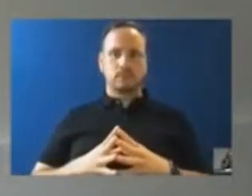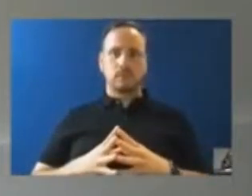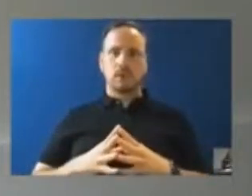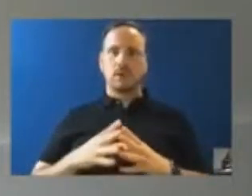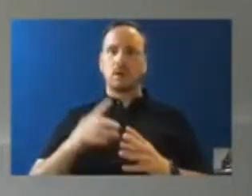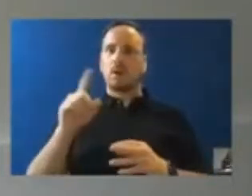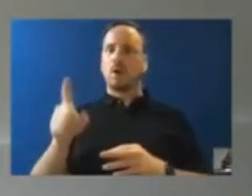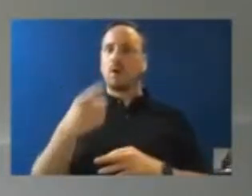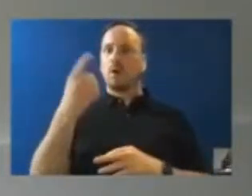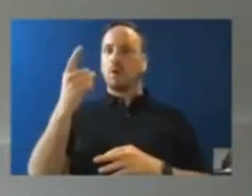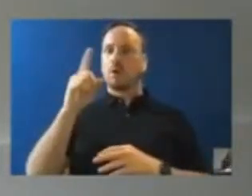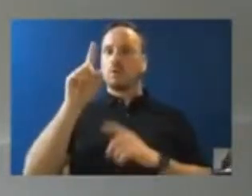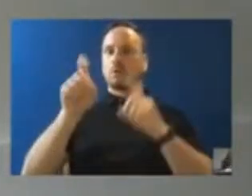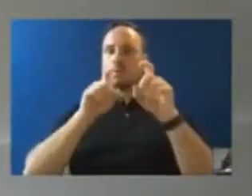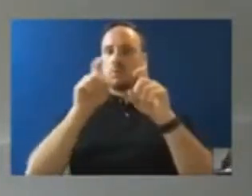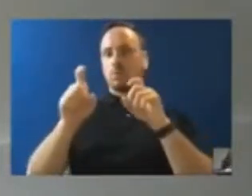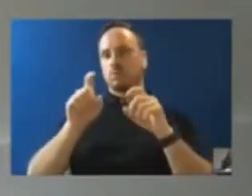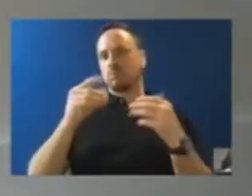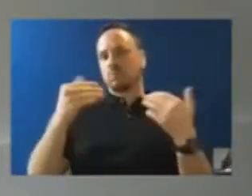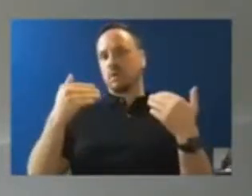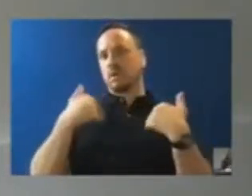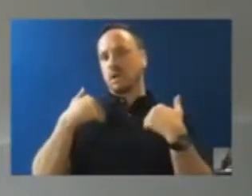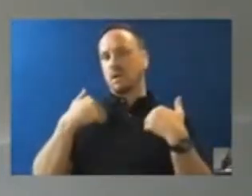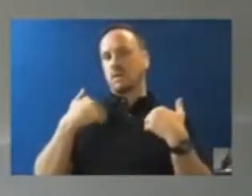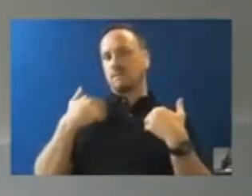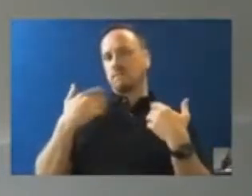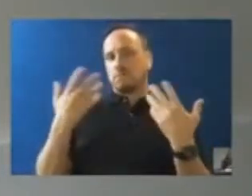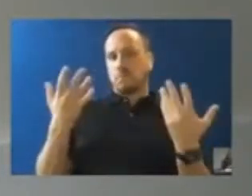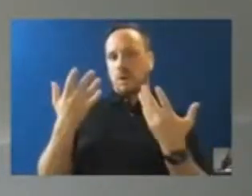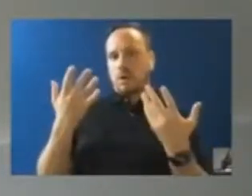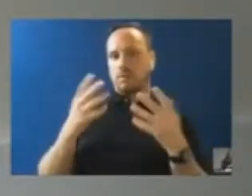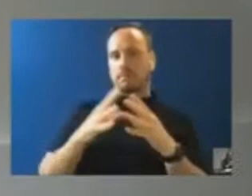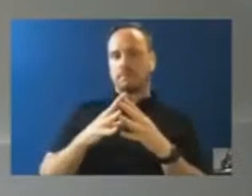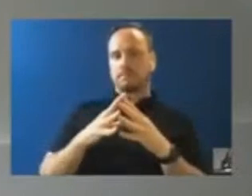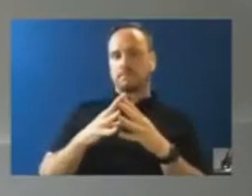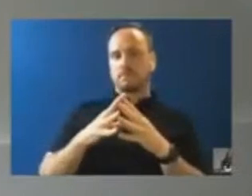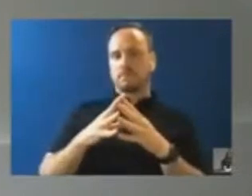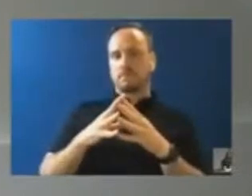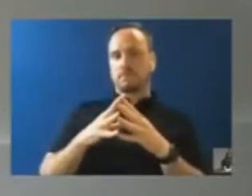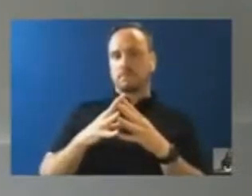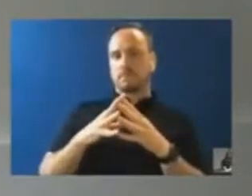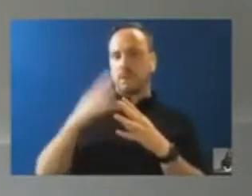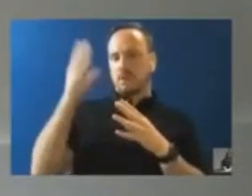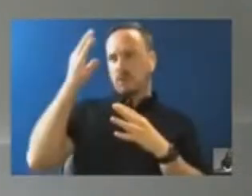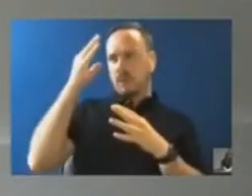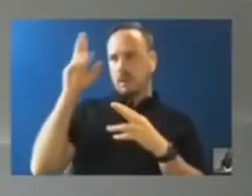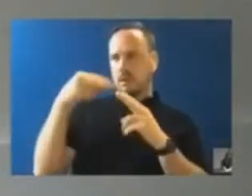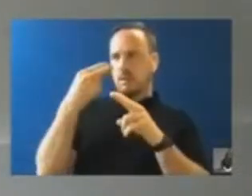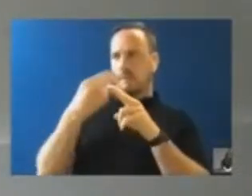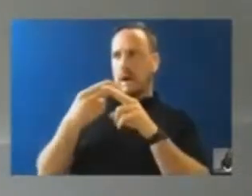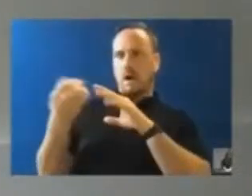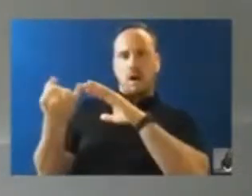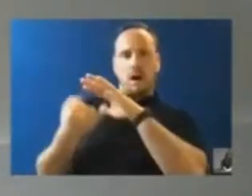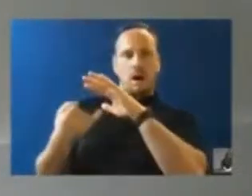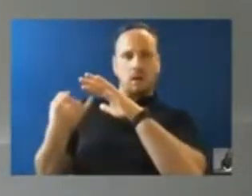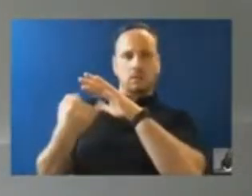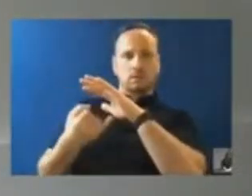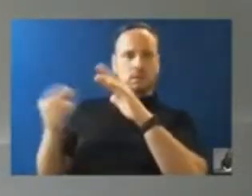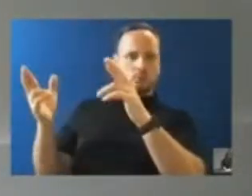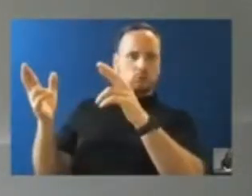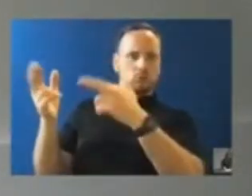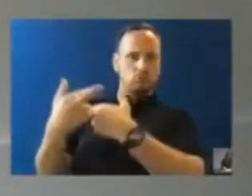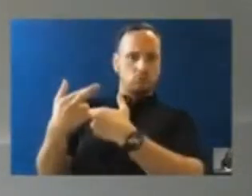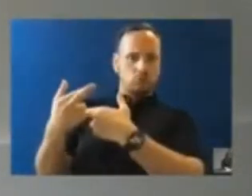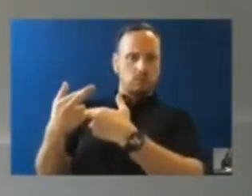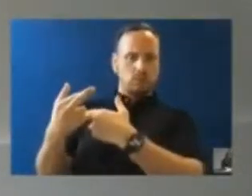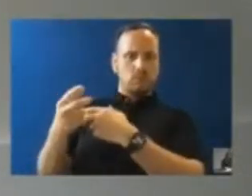have, some of mine had already been answered, but in thinking about the isolation rooms that you mentioned, I know I've brought this up before because I just think